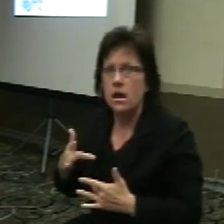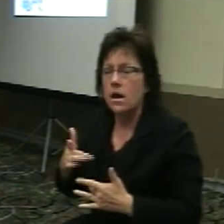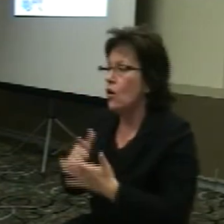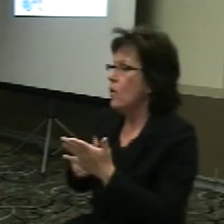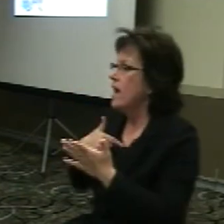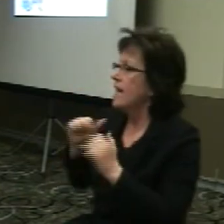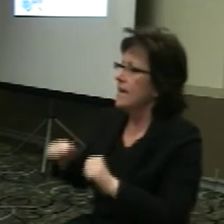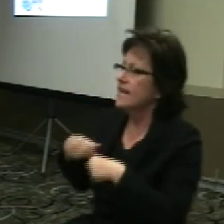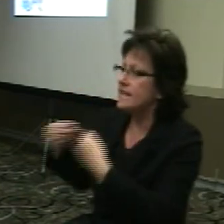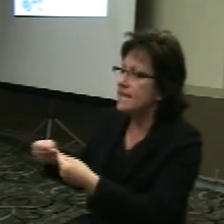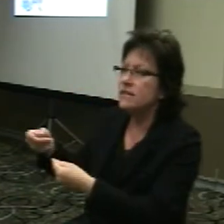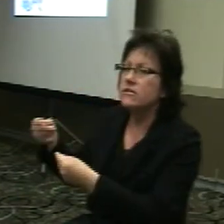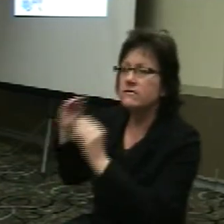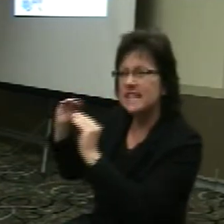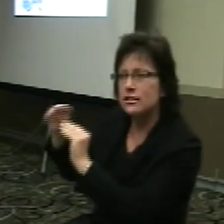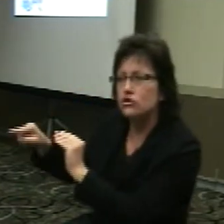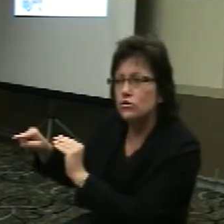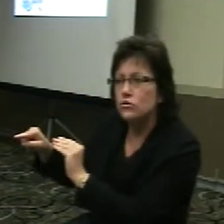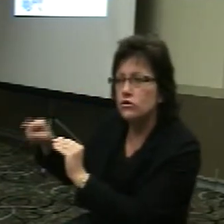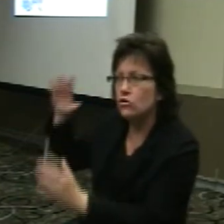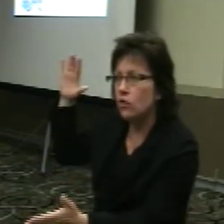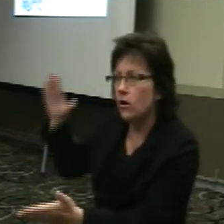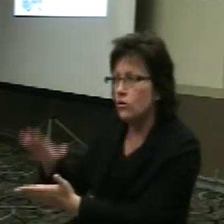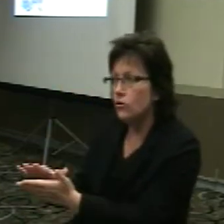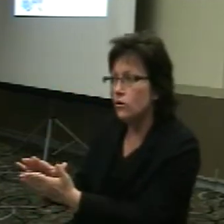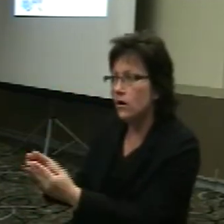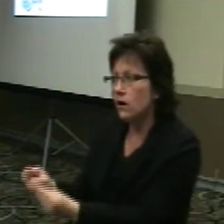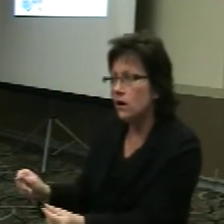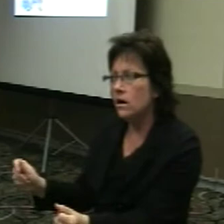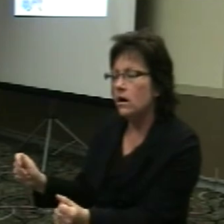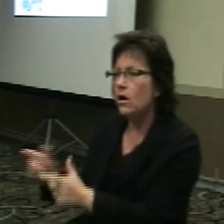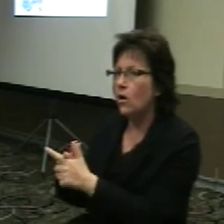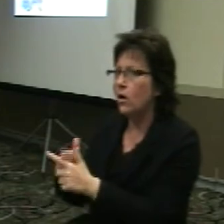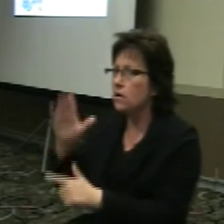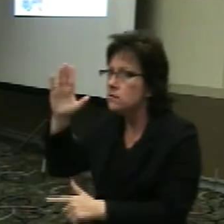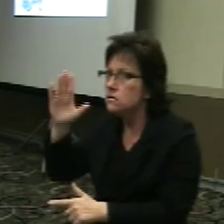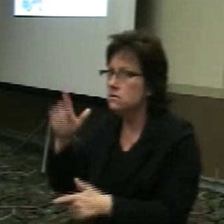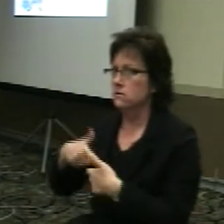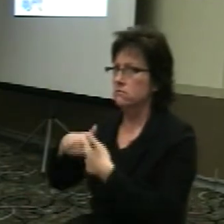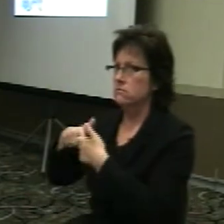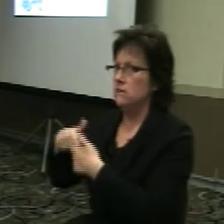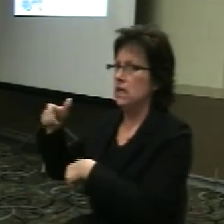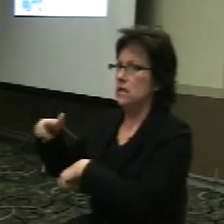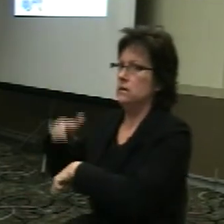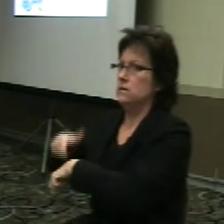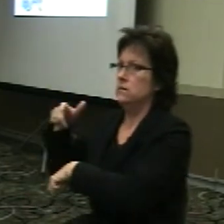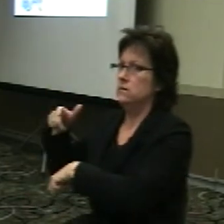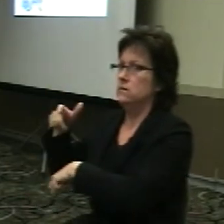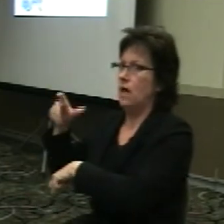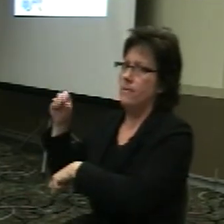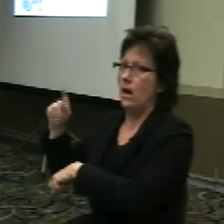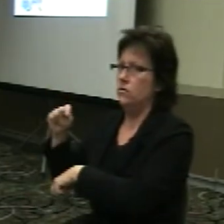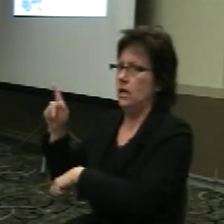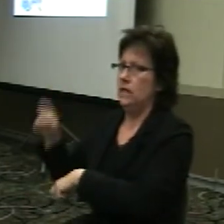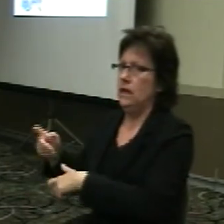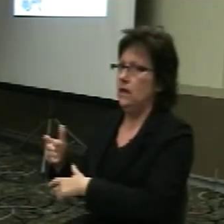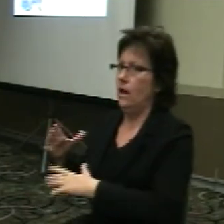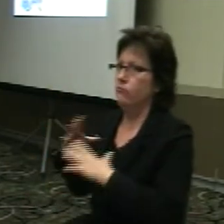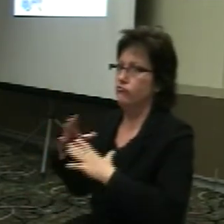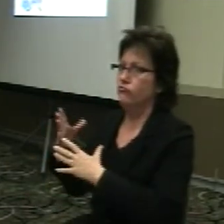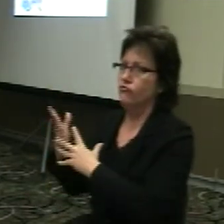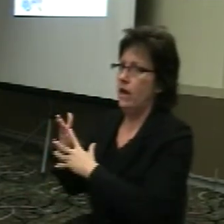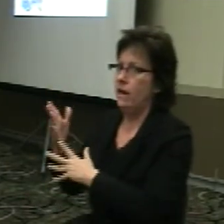you kind of decompress in those situations, or to ask for the need that you have a break, whatever the situation might be, and I'm going to teach